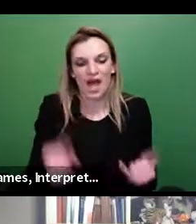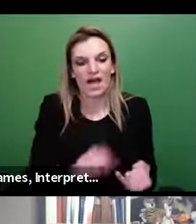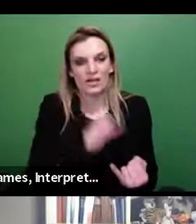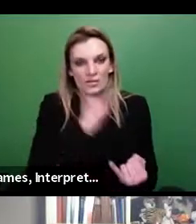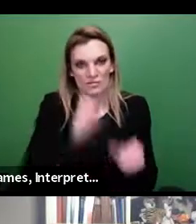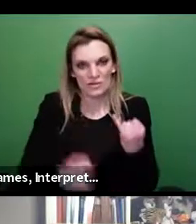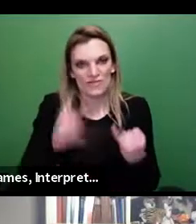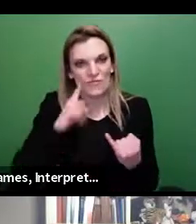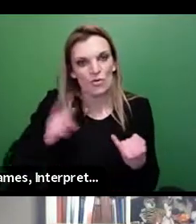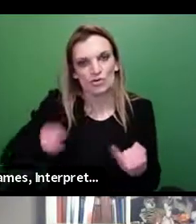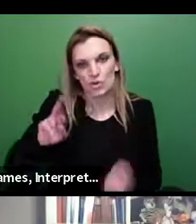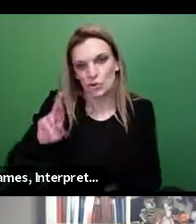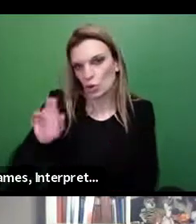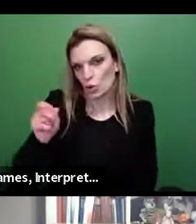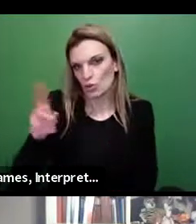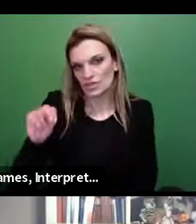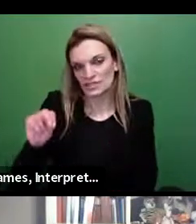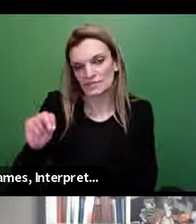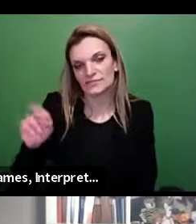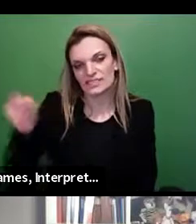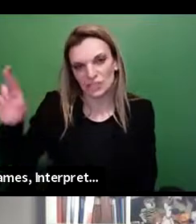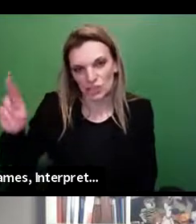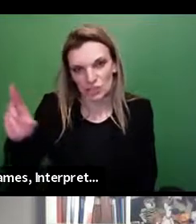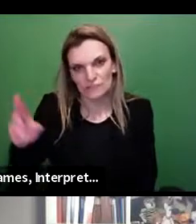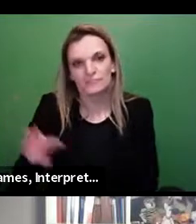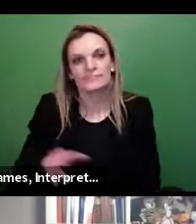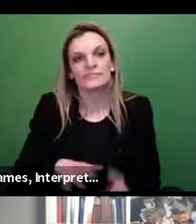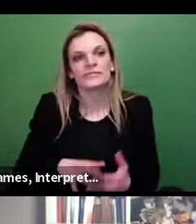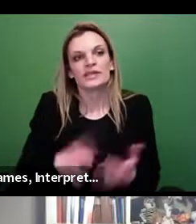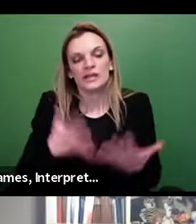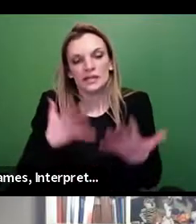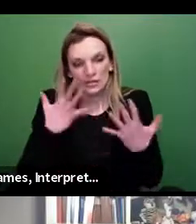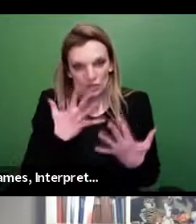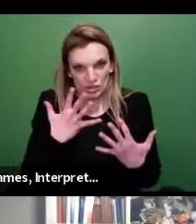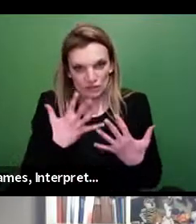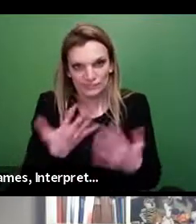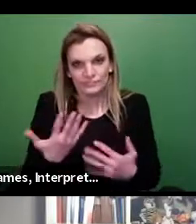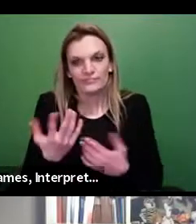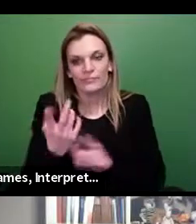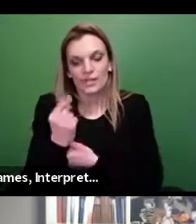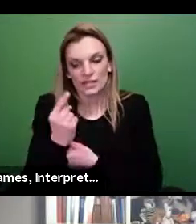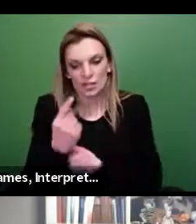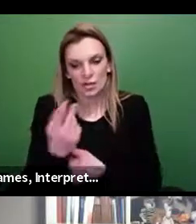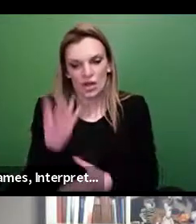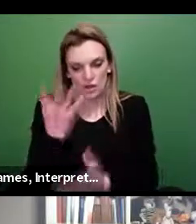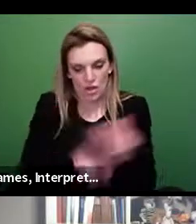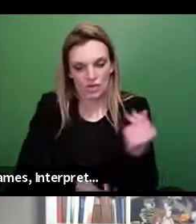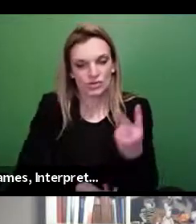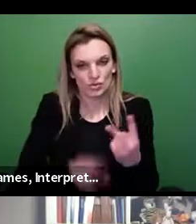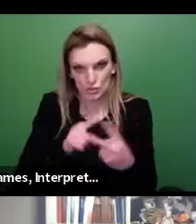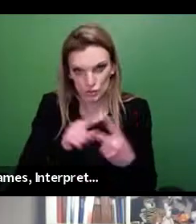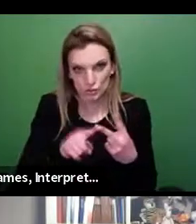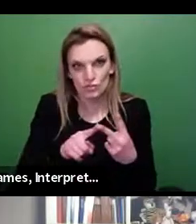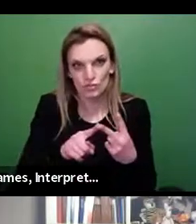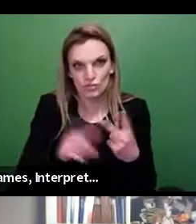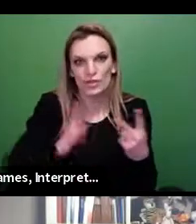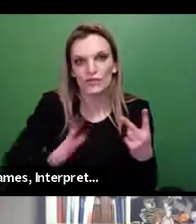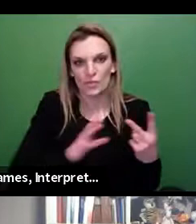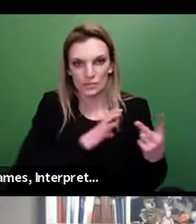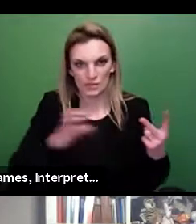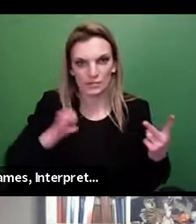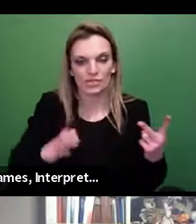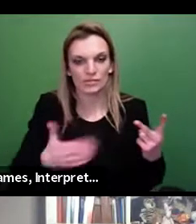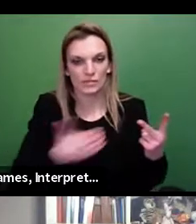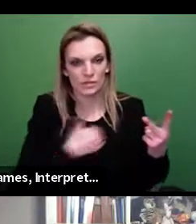Sr. And just want to say that unfortunately, the end of last year, we lost two of our former commission